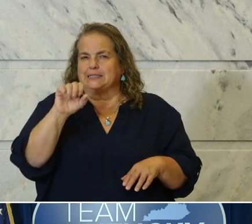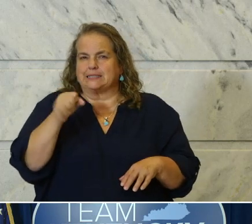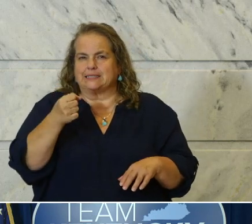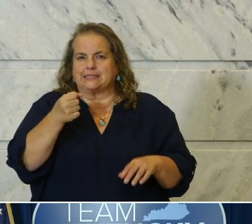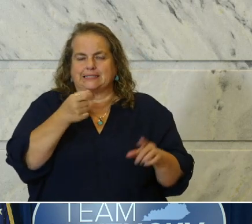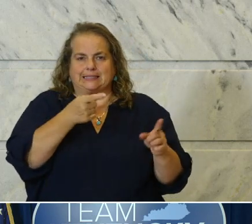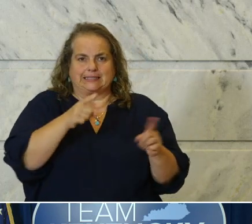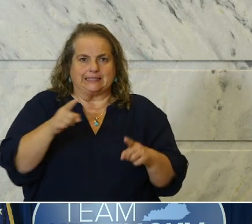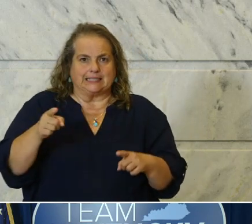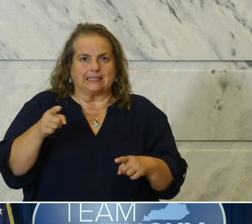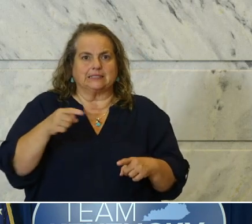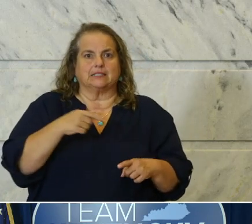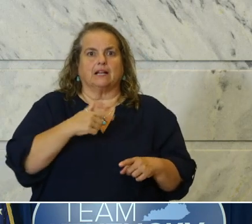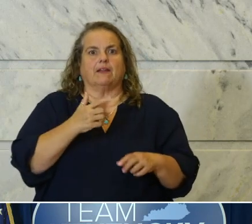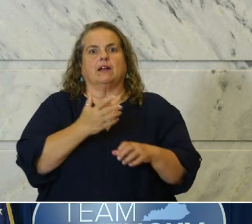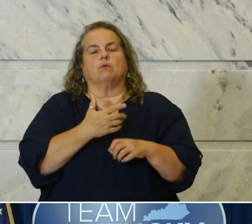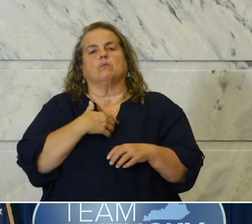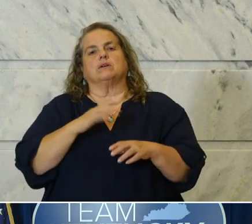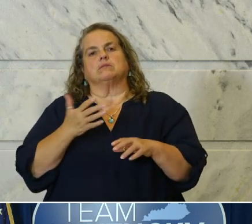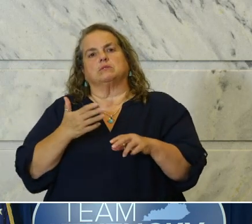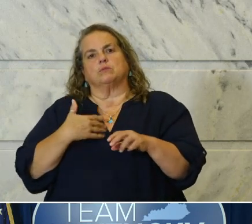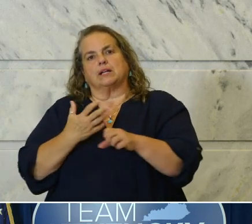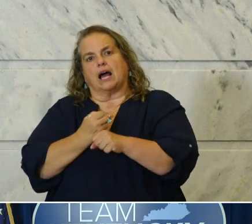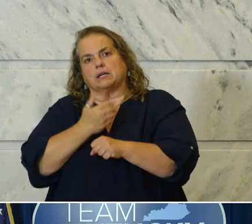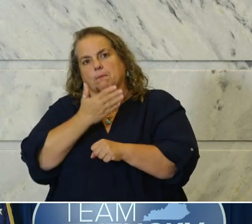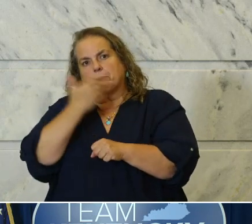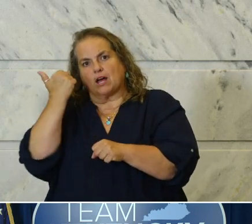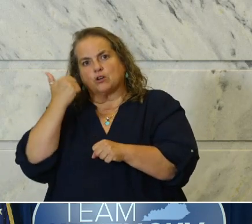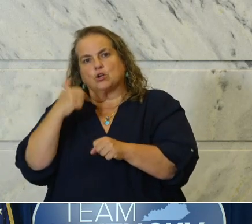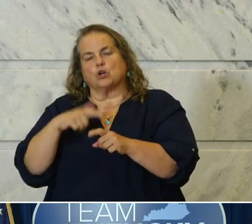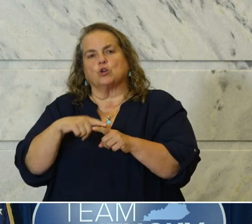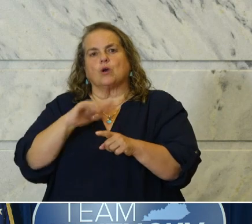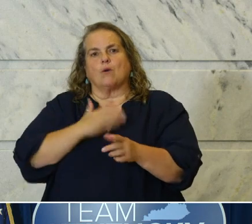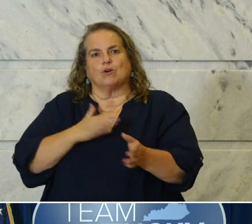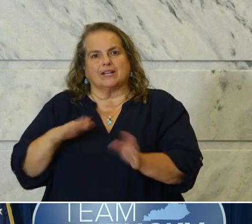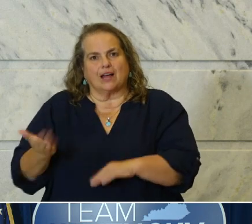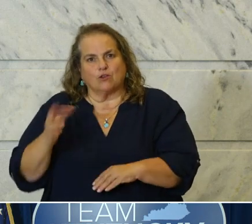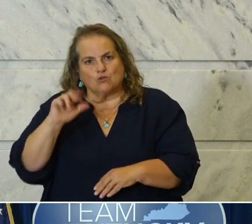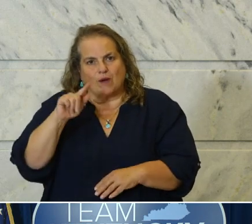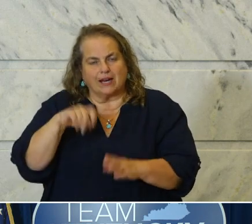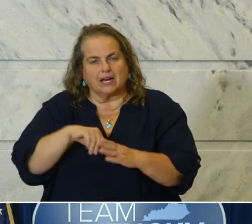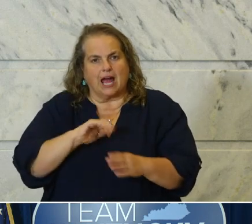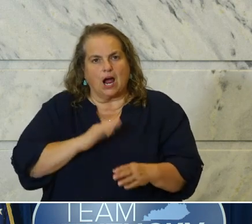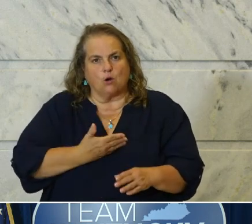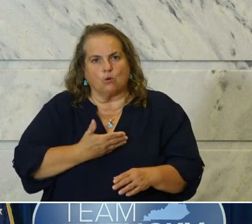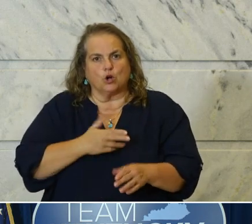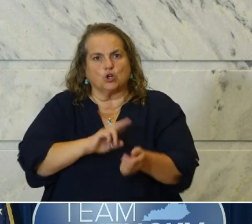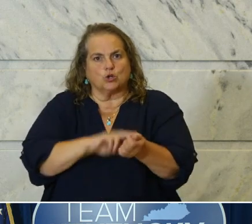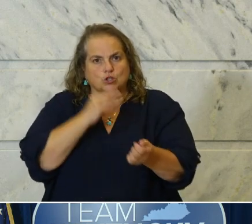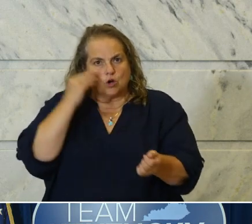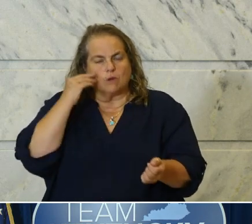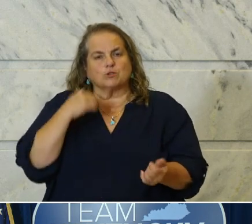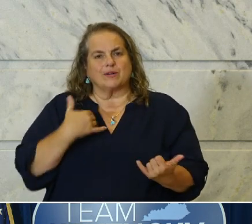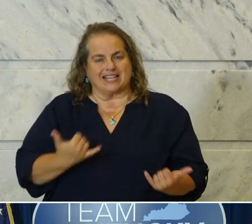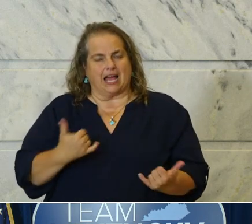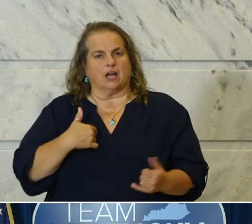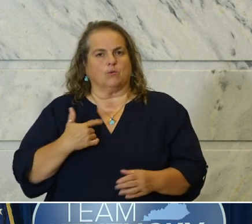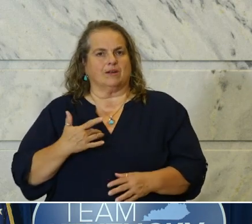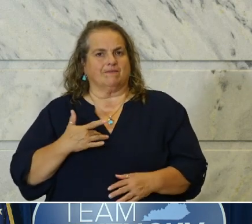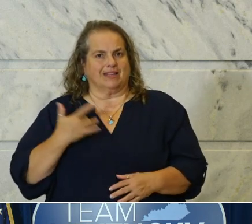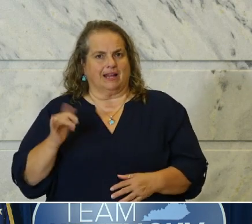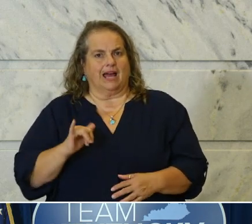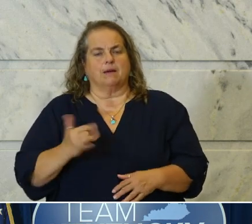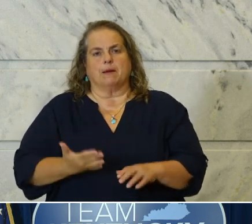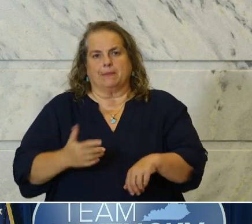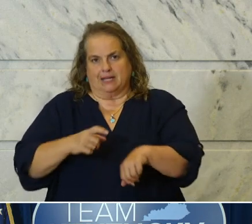We've actually done a little better in terms of death rates in our facilities. We feel like it's